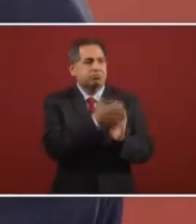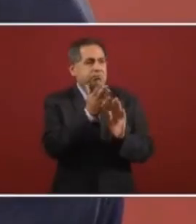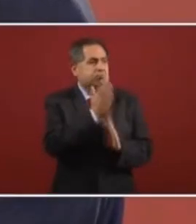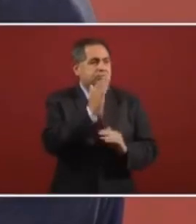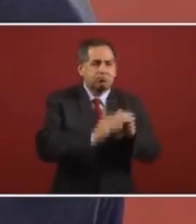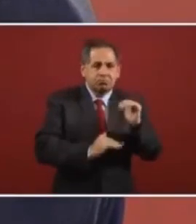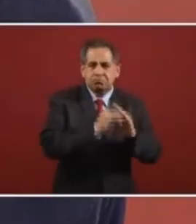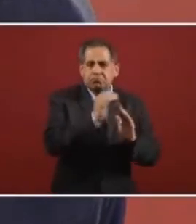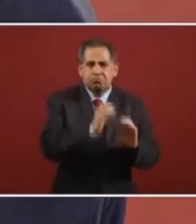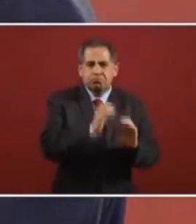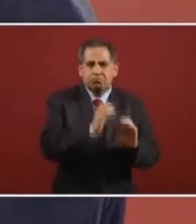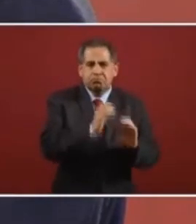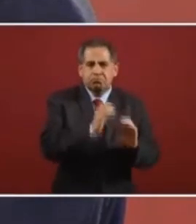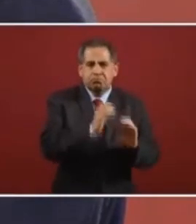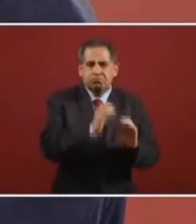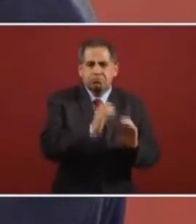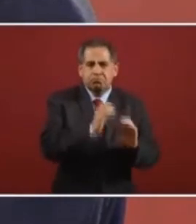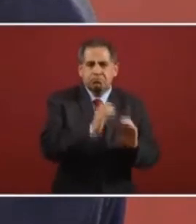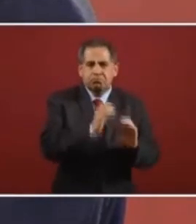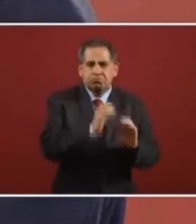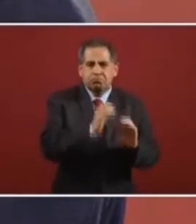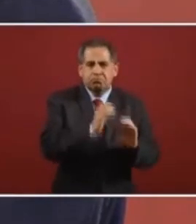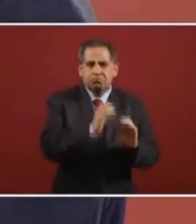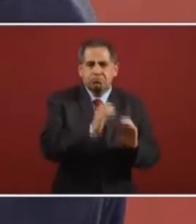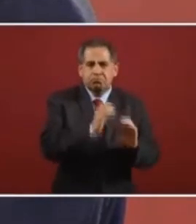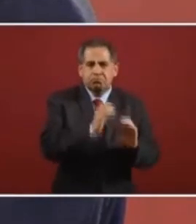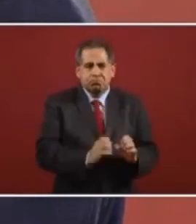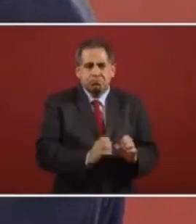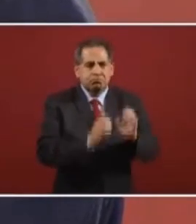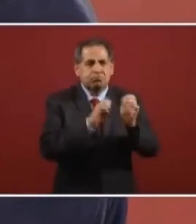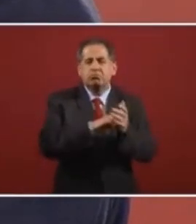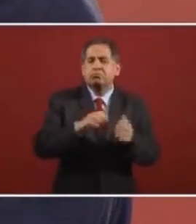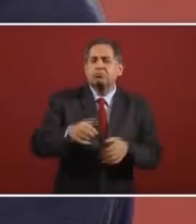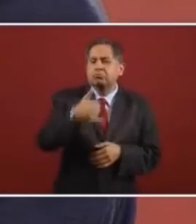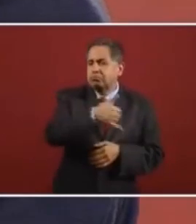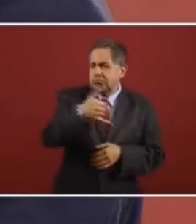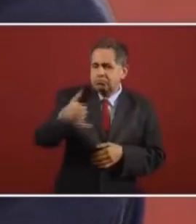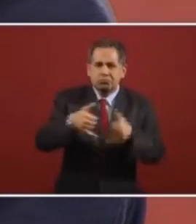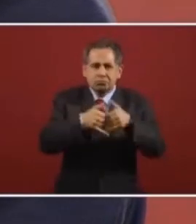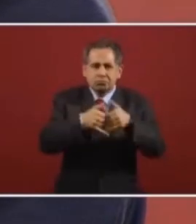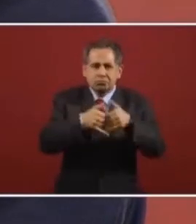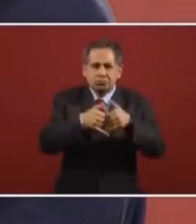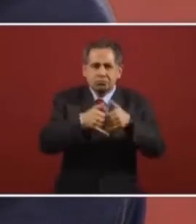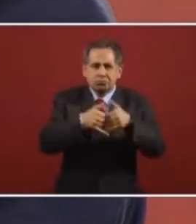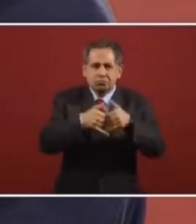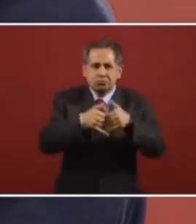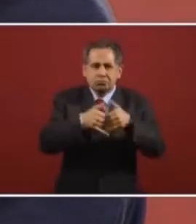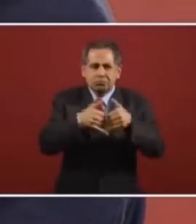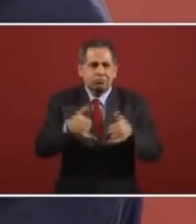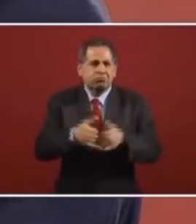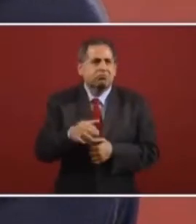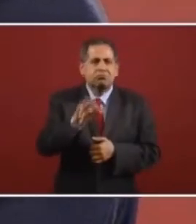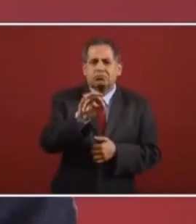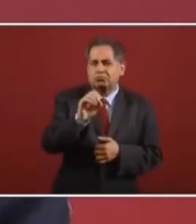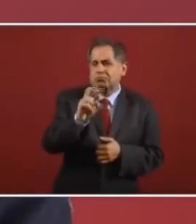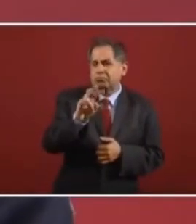contratos en Infonavit, contracts in Infonavit, Fobiste,